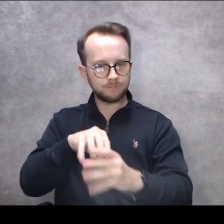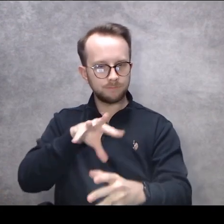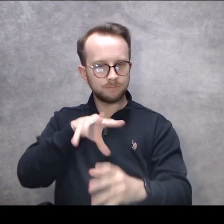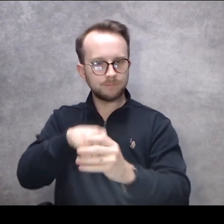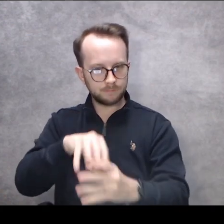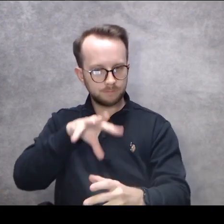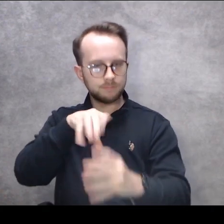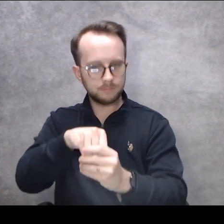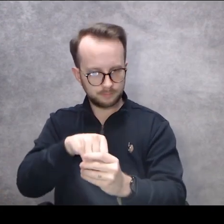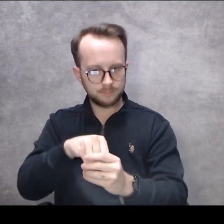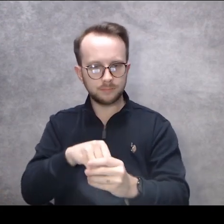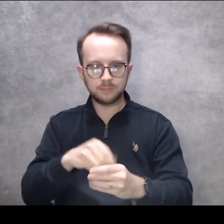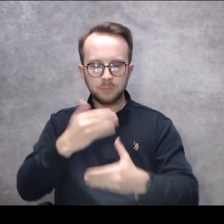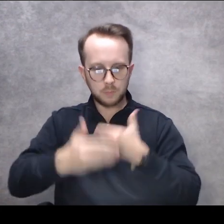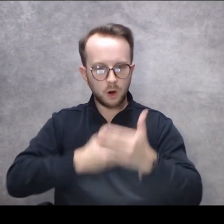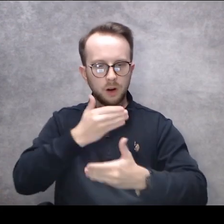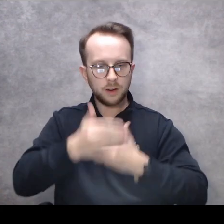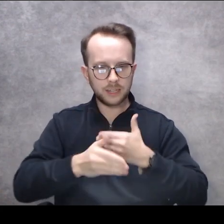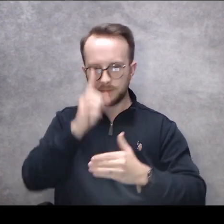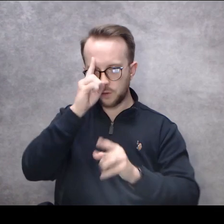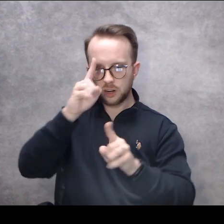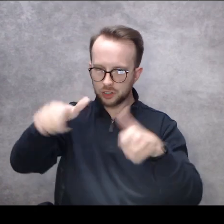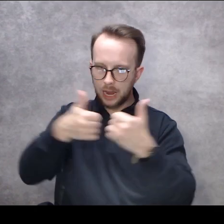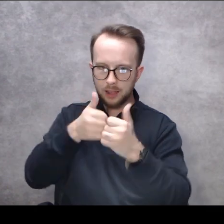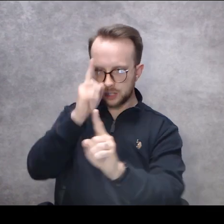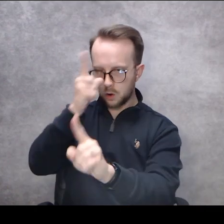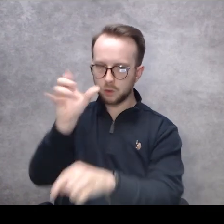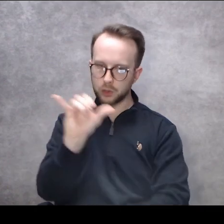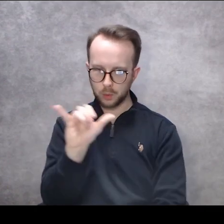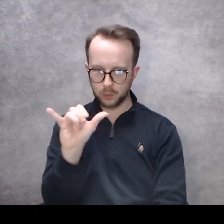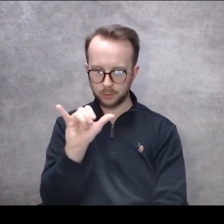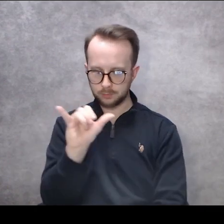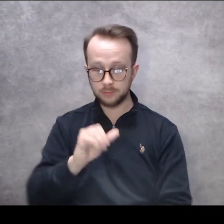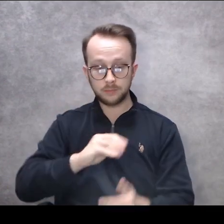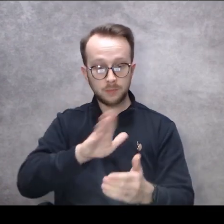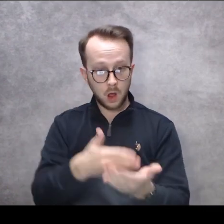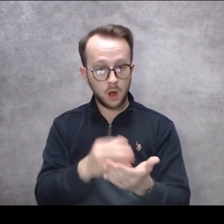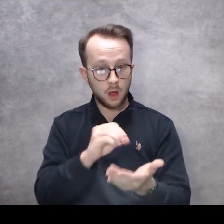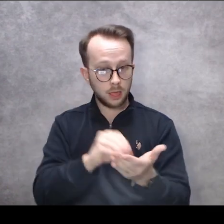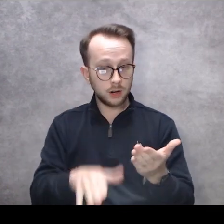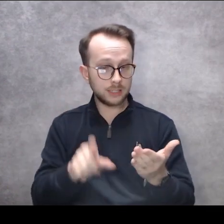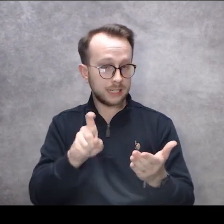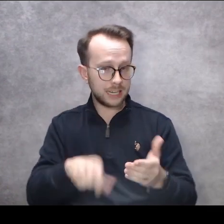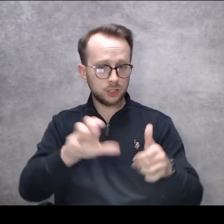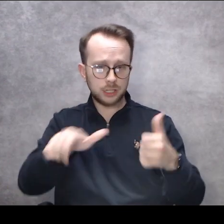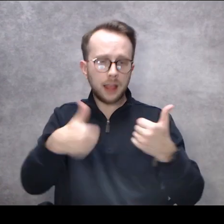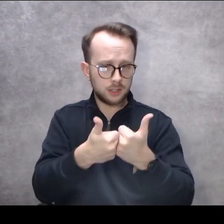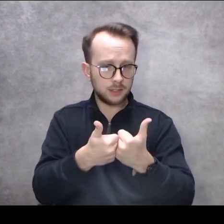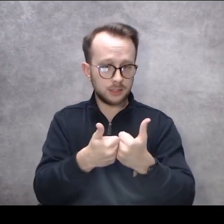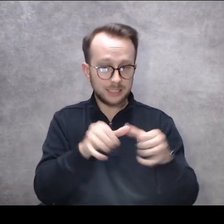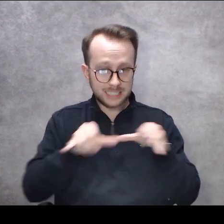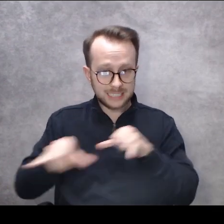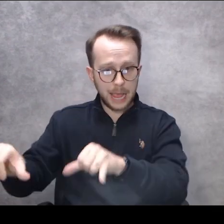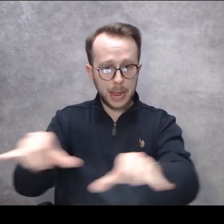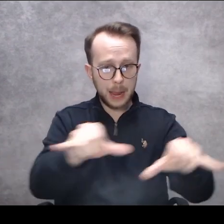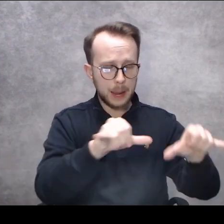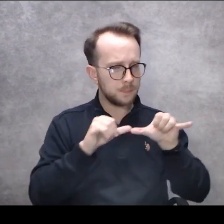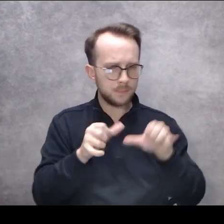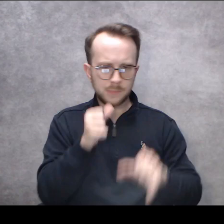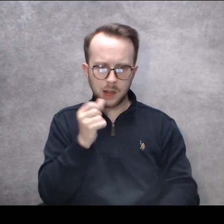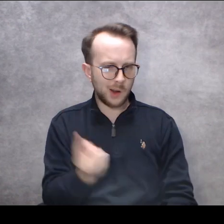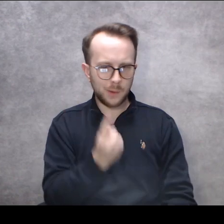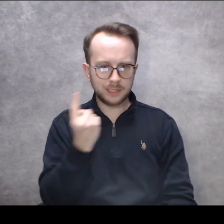progress toward challenging learning goals as well. All learners need to be challenged, but not always in the same way.